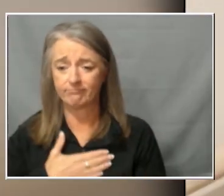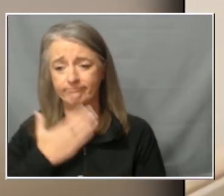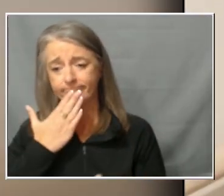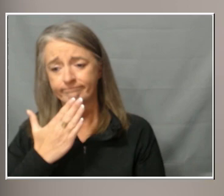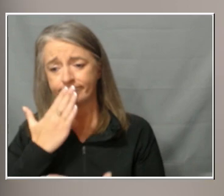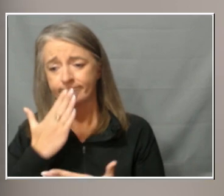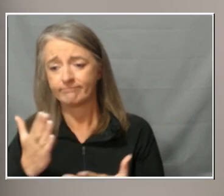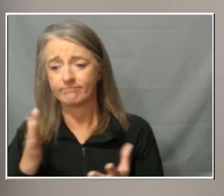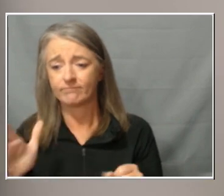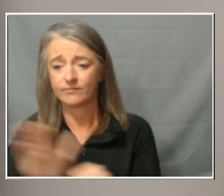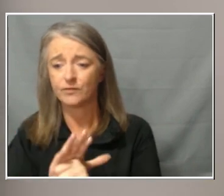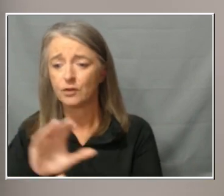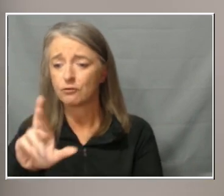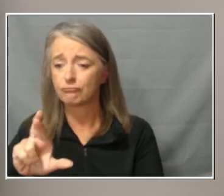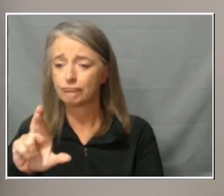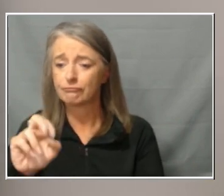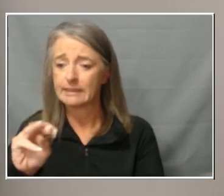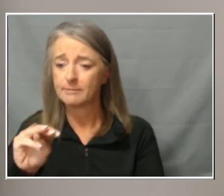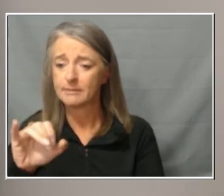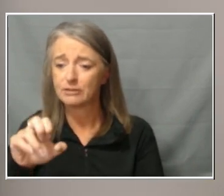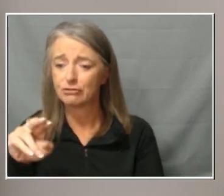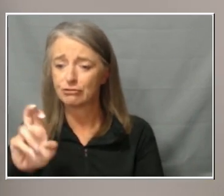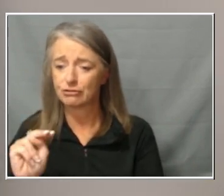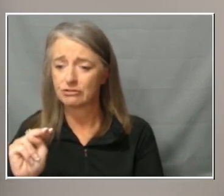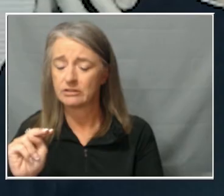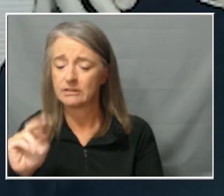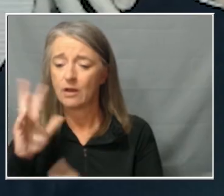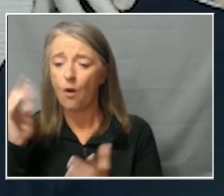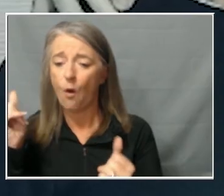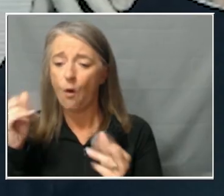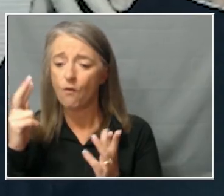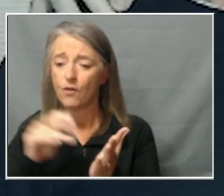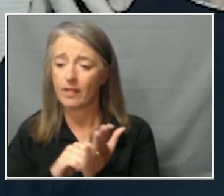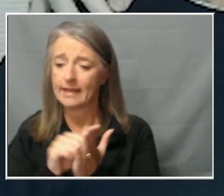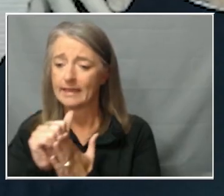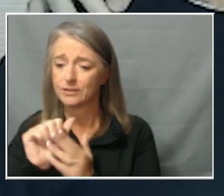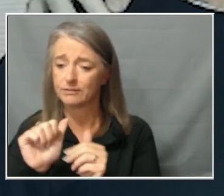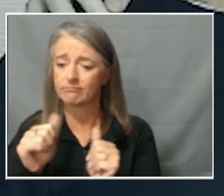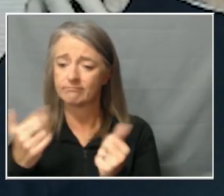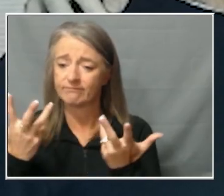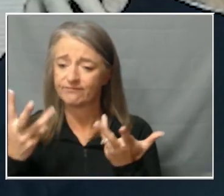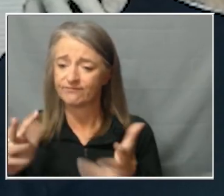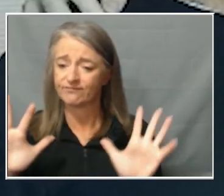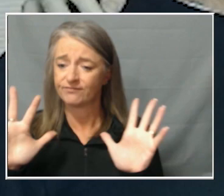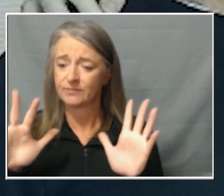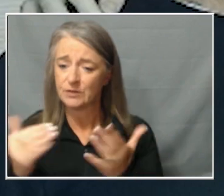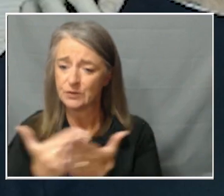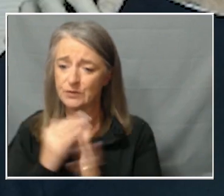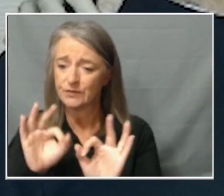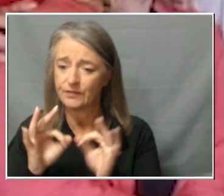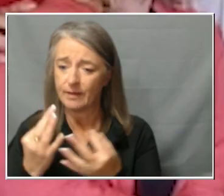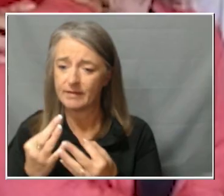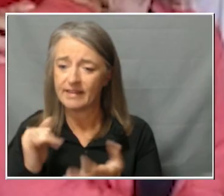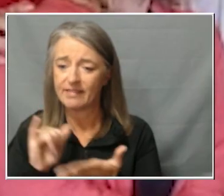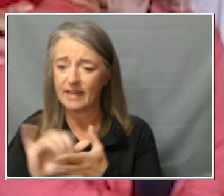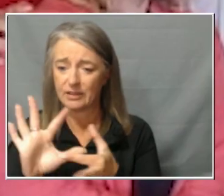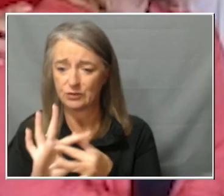complete remission, Eric is hopeful cancer is behind him. As for his newly found family, that